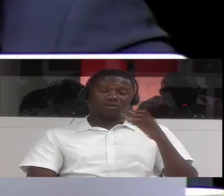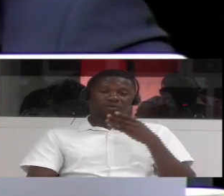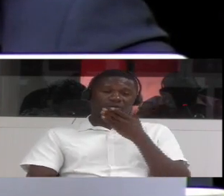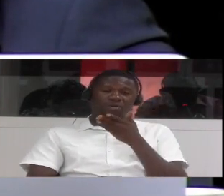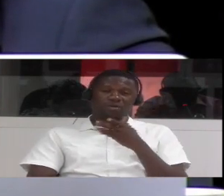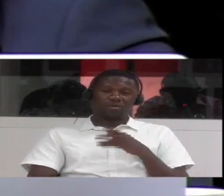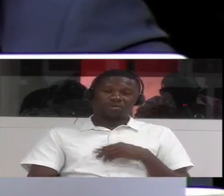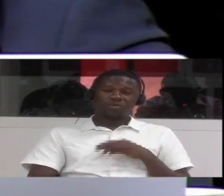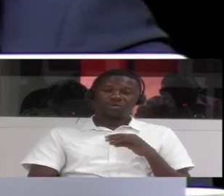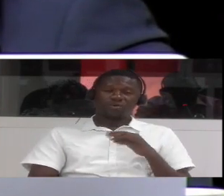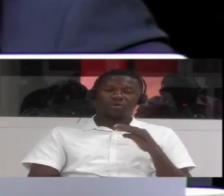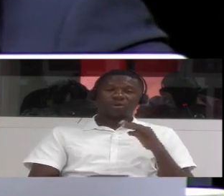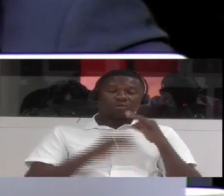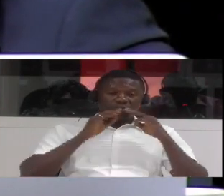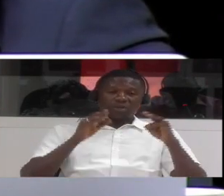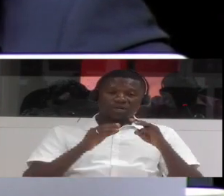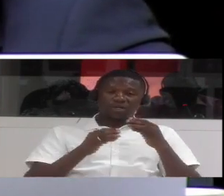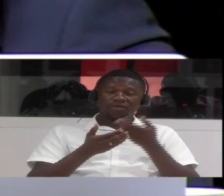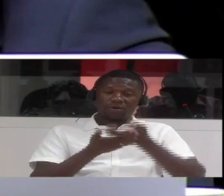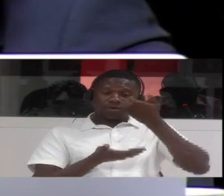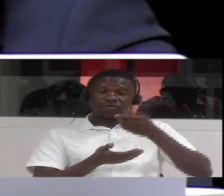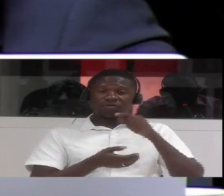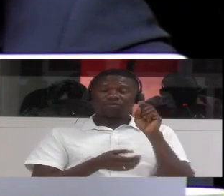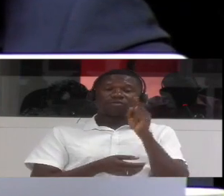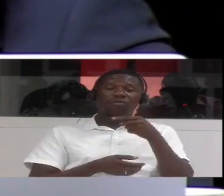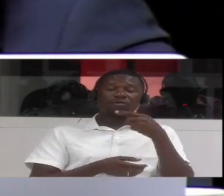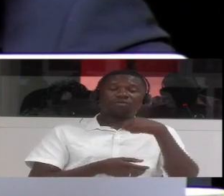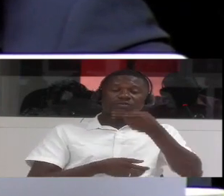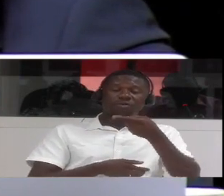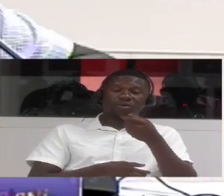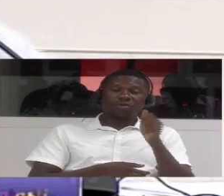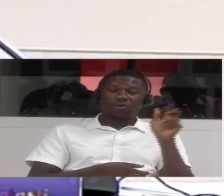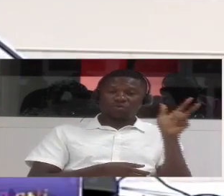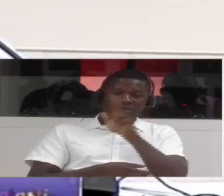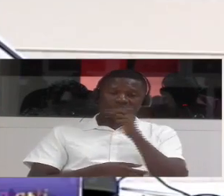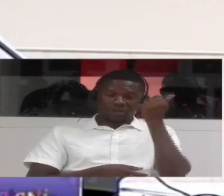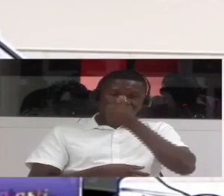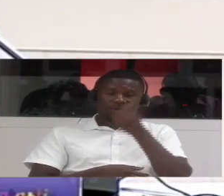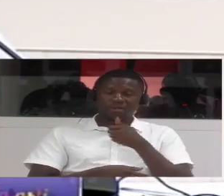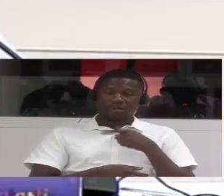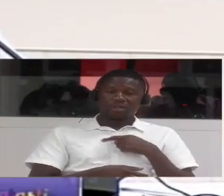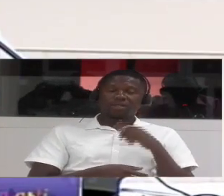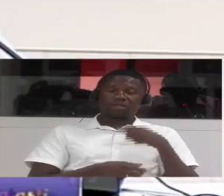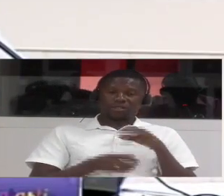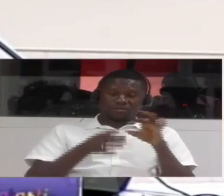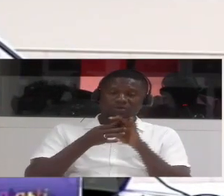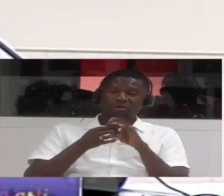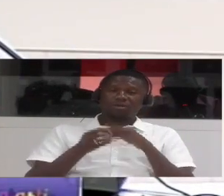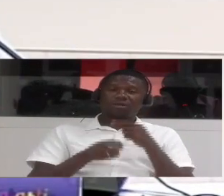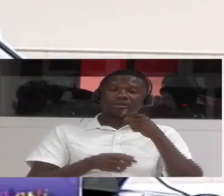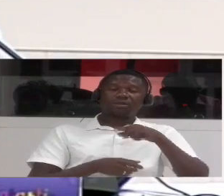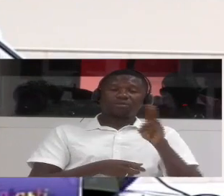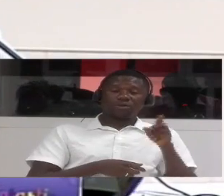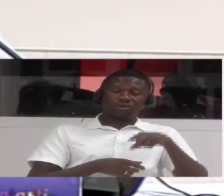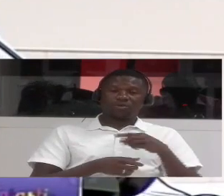so Media Foundation for West Africa is based in Ghana, and the GPU is an institutional member of the Media Foundation for West Africa.